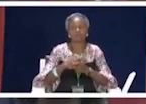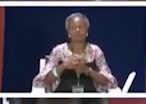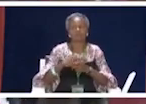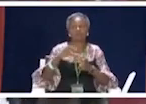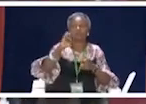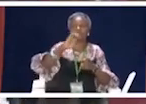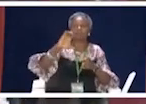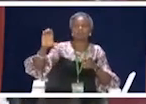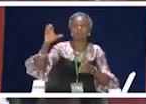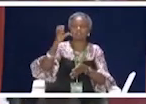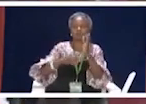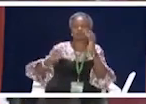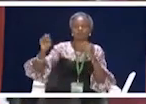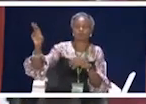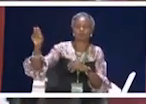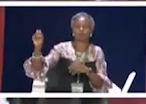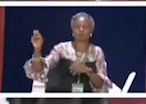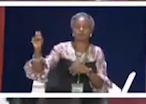Ecclesiastes chapter 12,